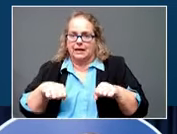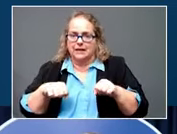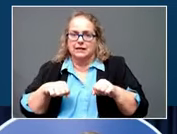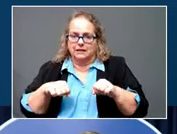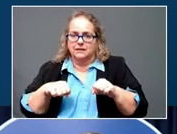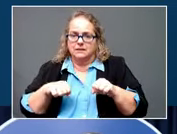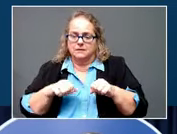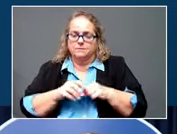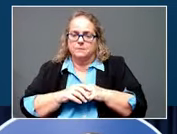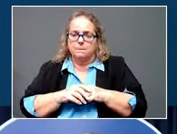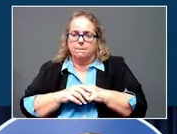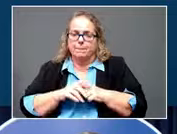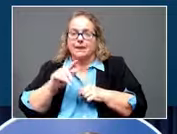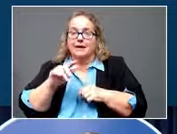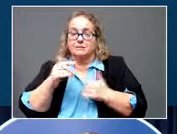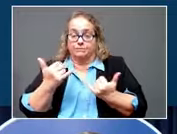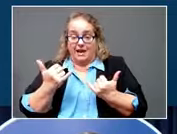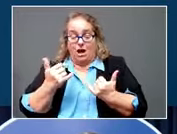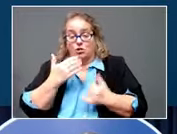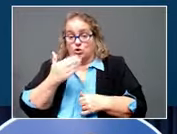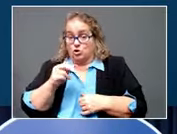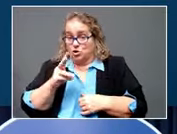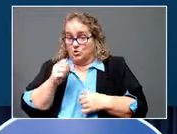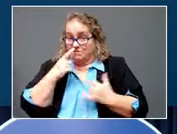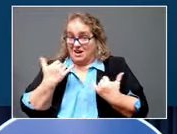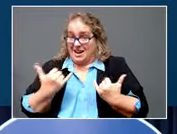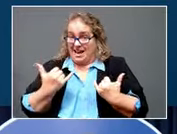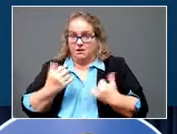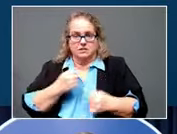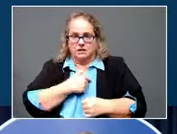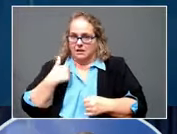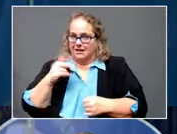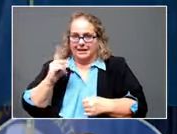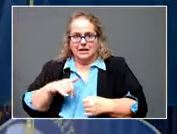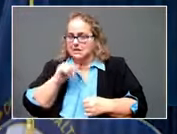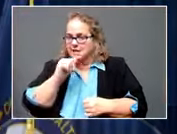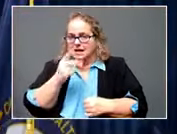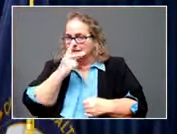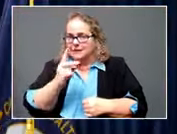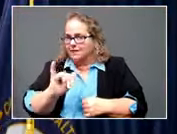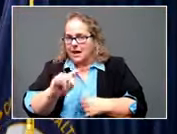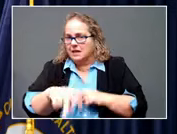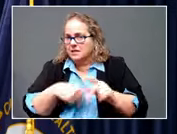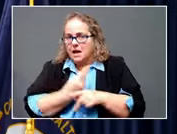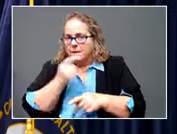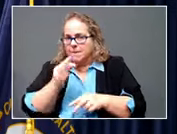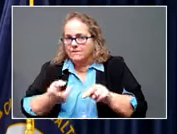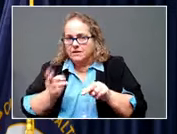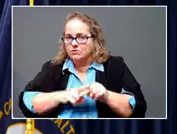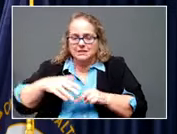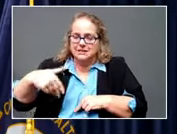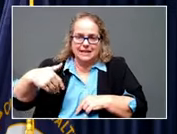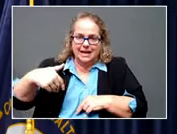the good news for now is we are not seeing the same type of increase yet. It remains